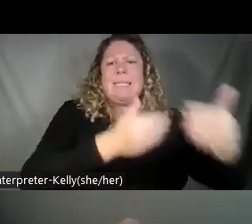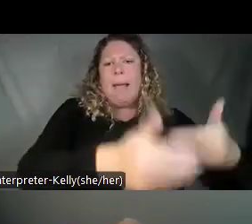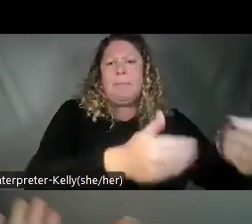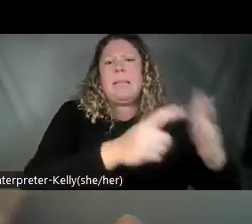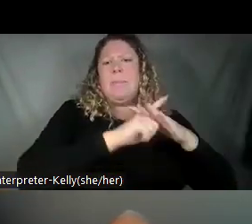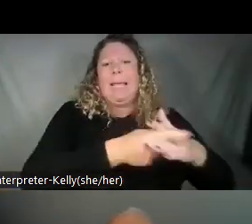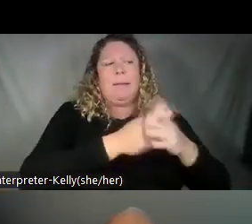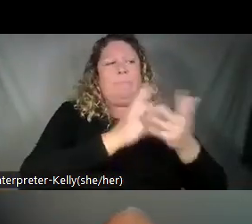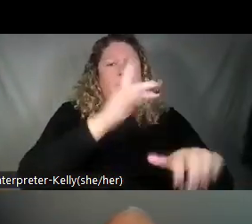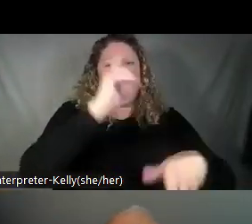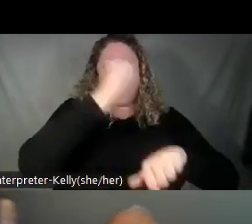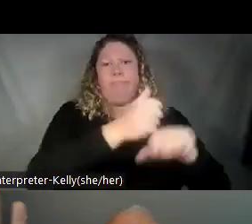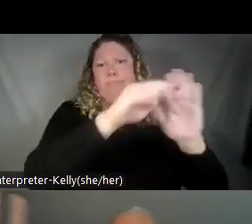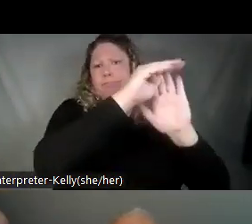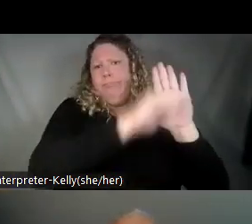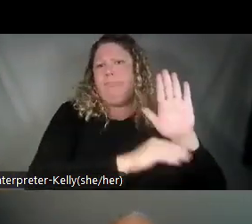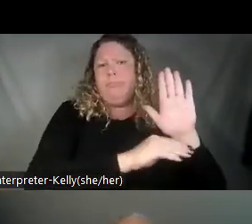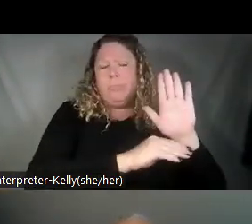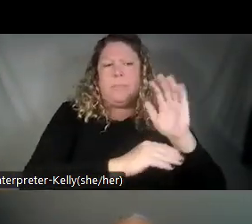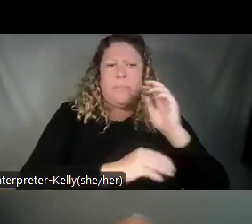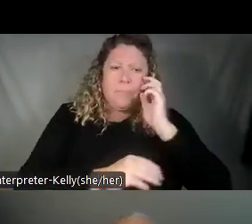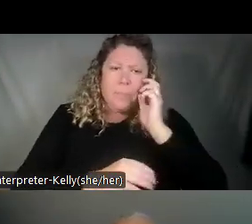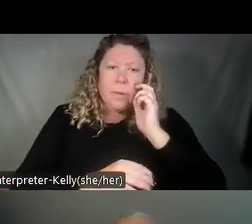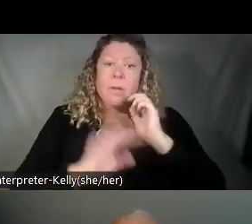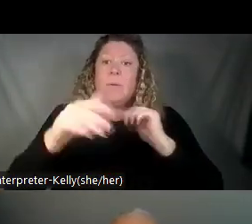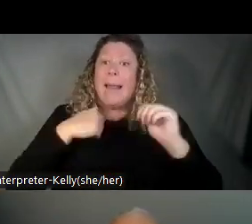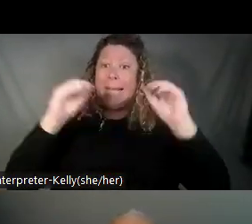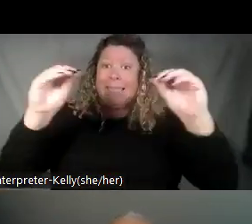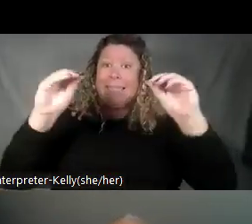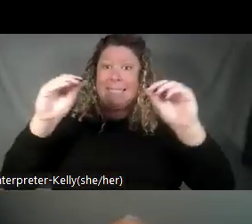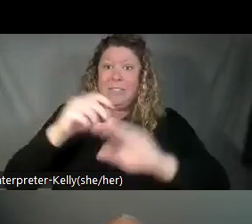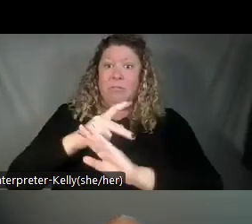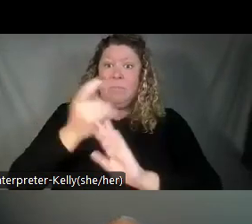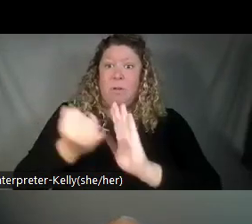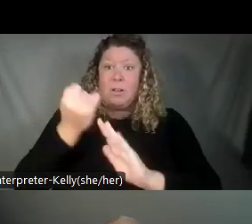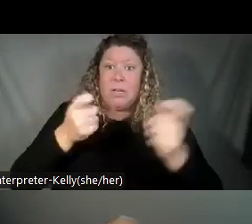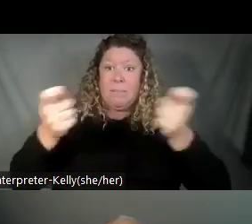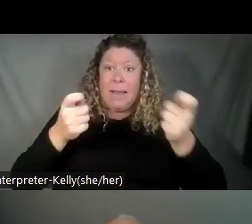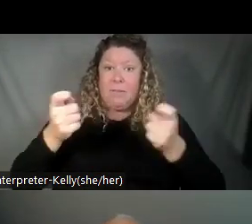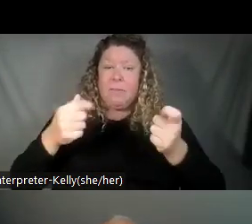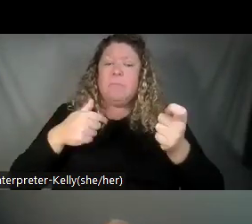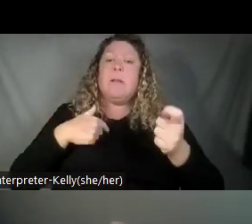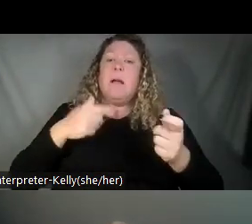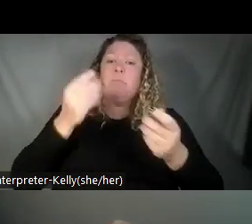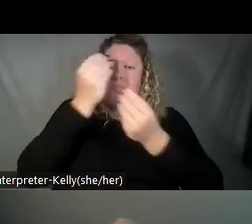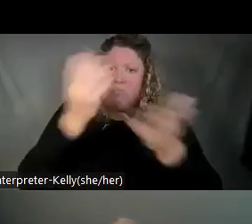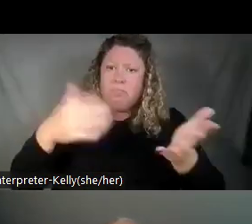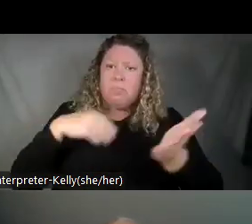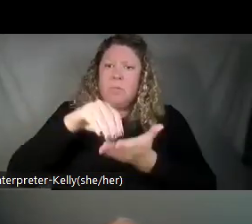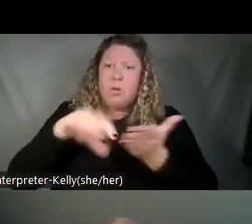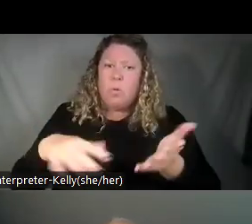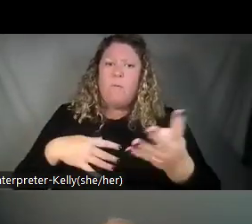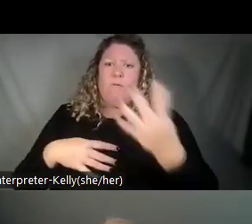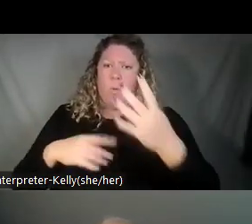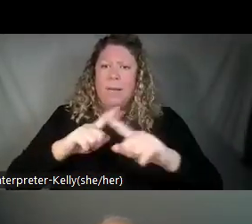So whenever I teach project management, I say there are 4 specific parts of project